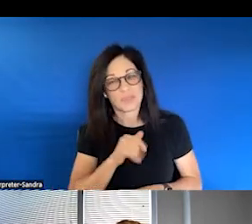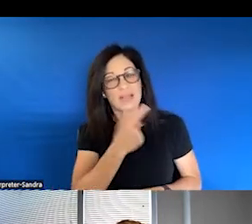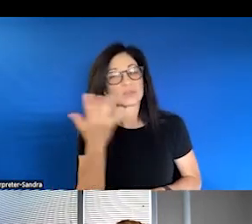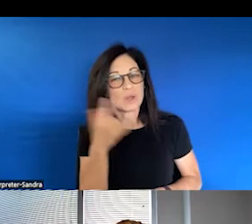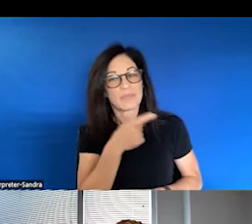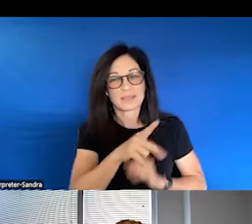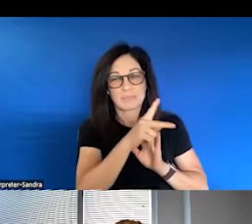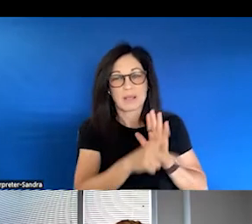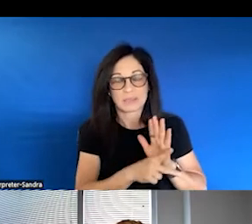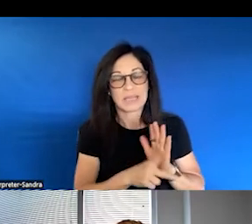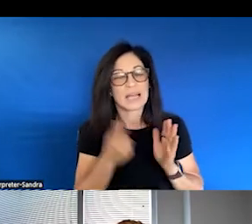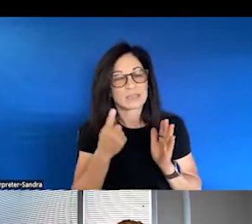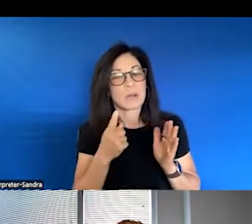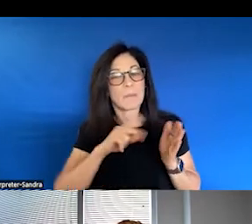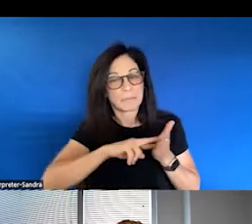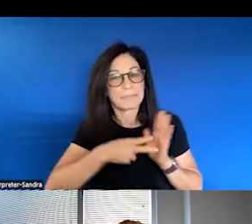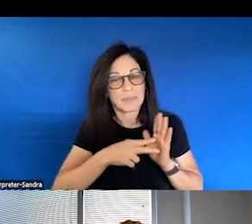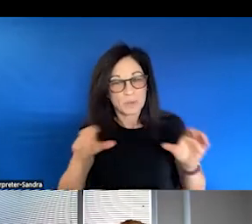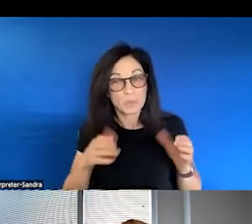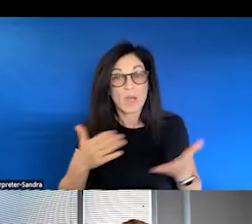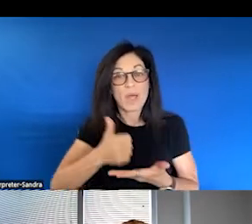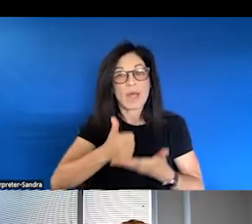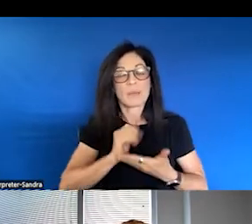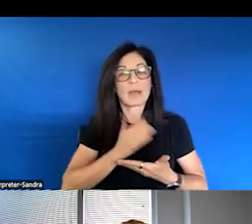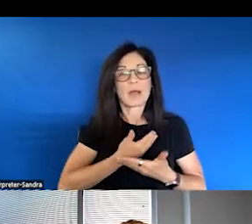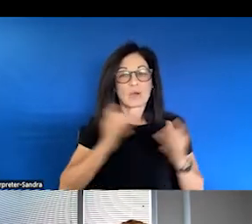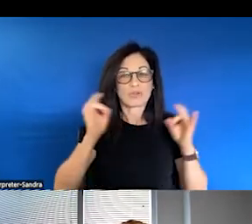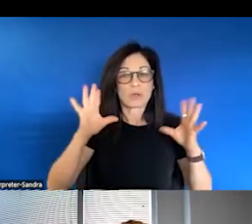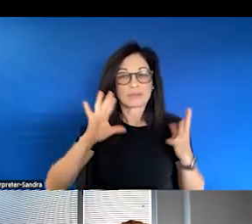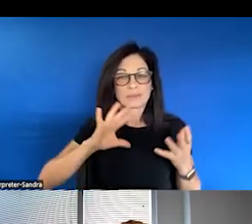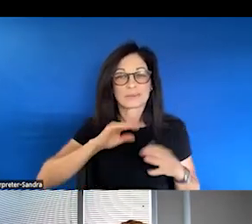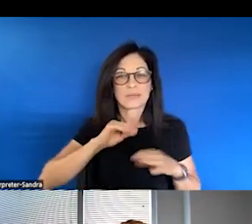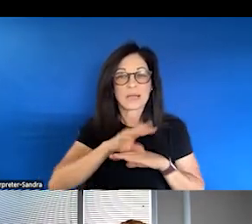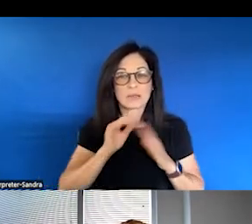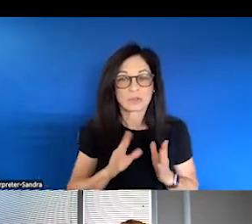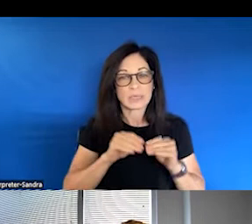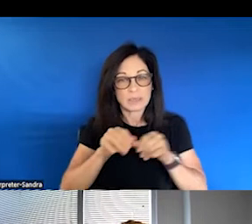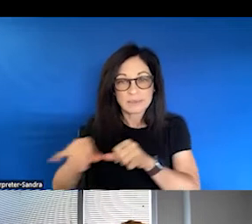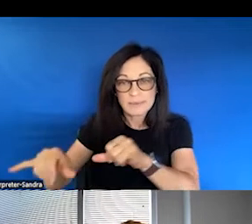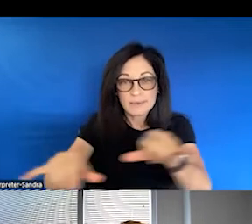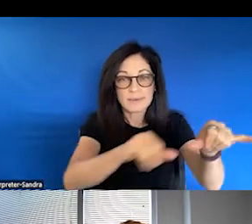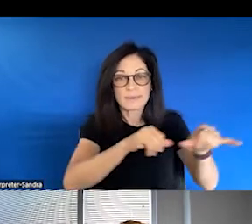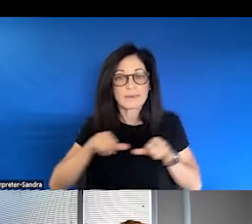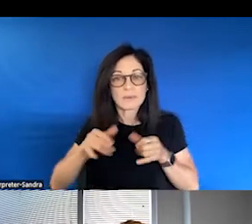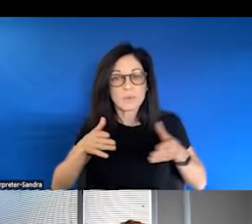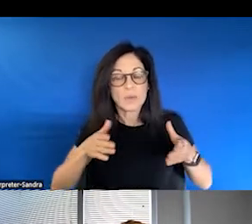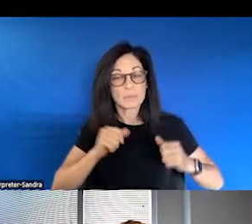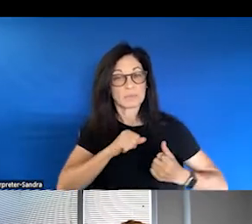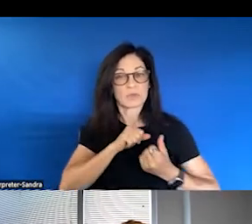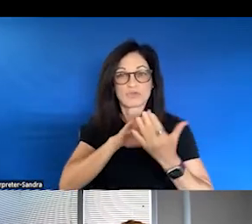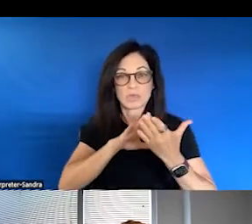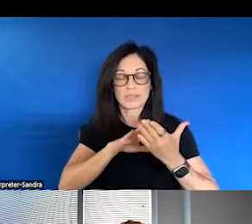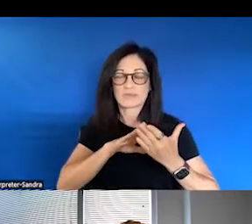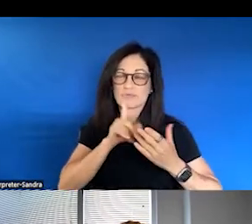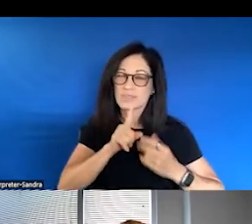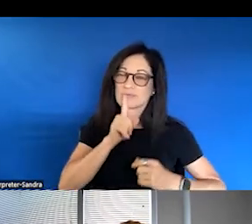to do, is to help our crisis counselors in a standardized way address these very,